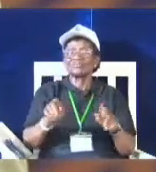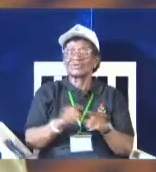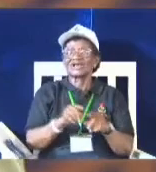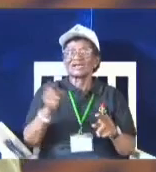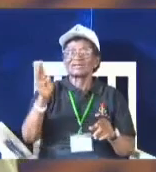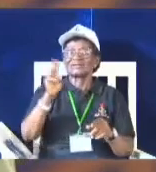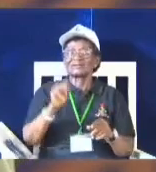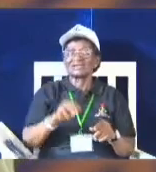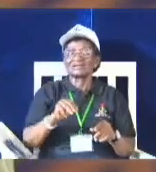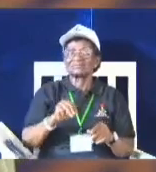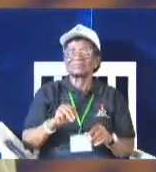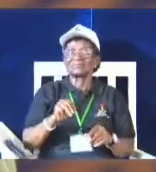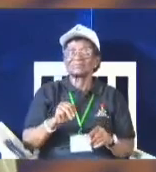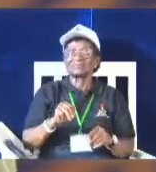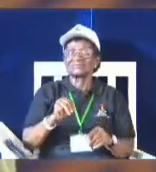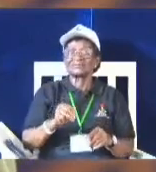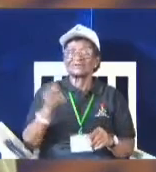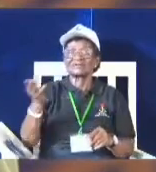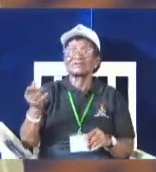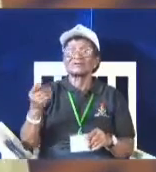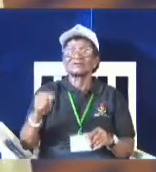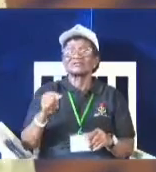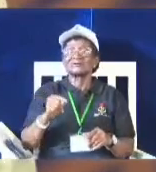The elders have a saying,